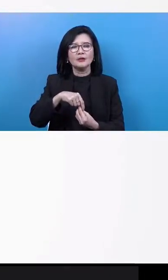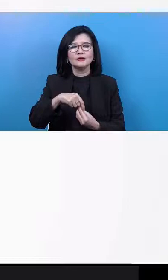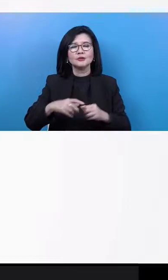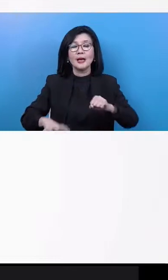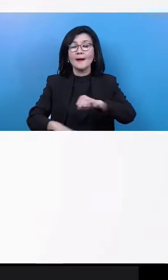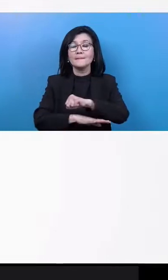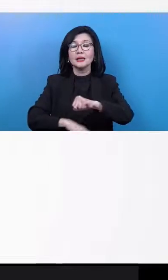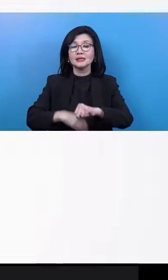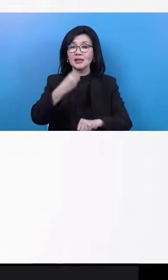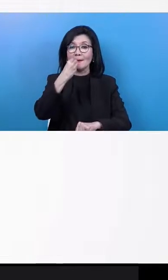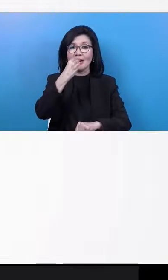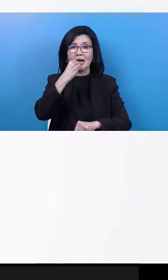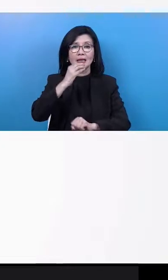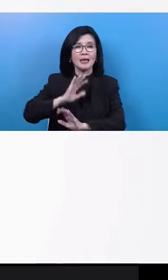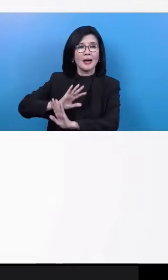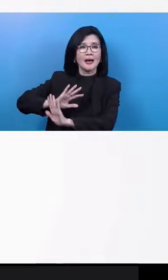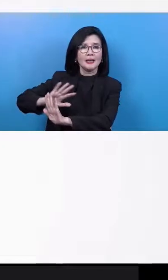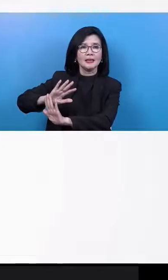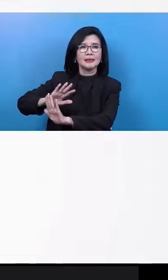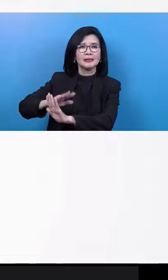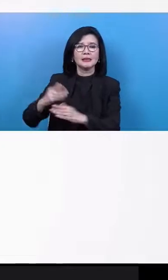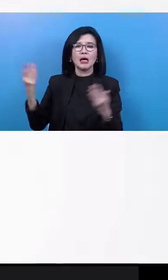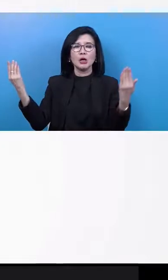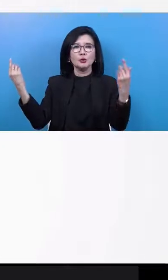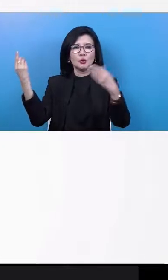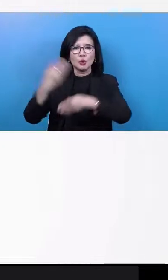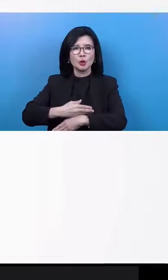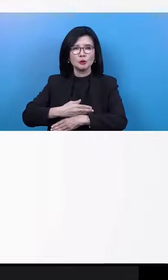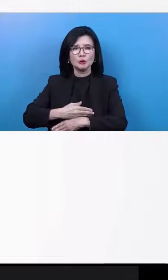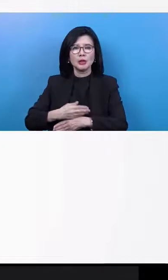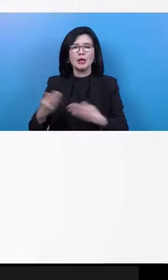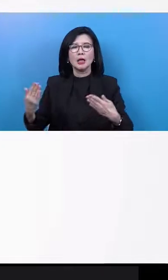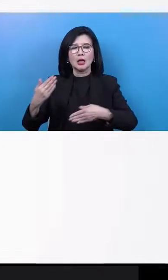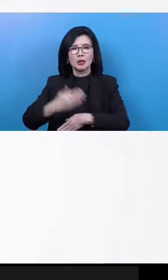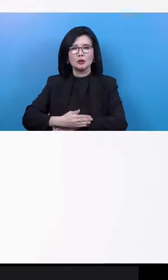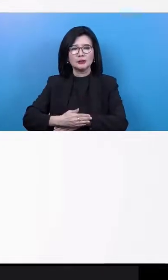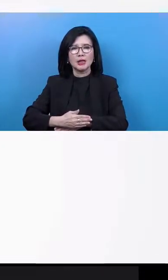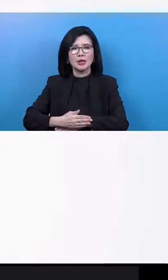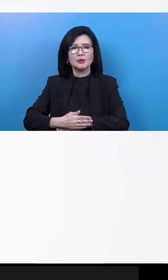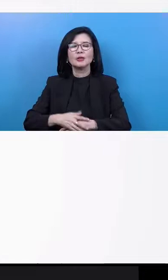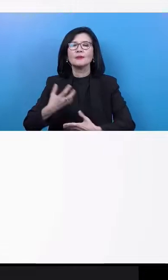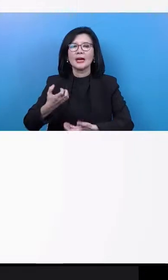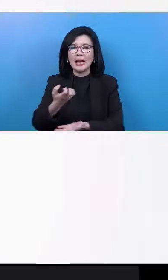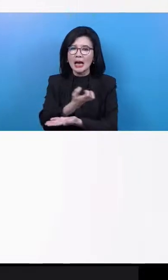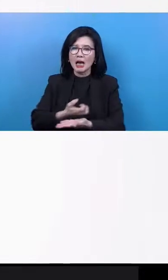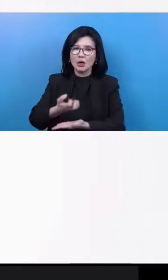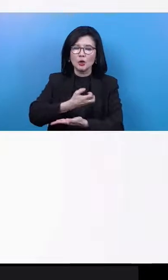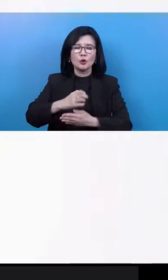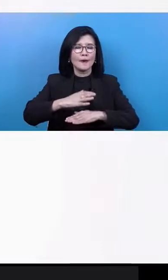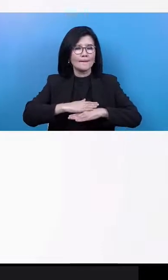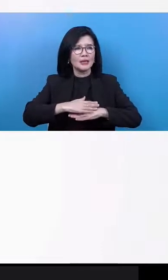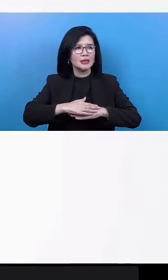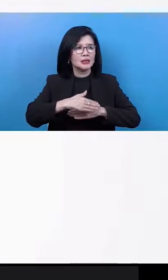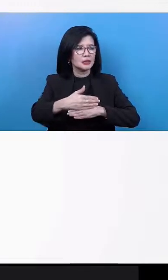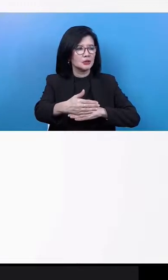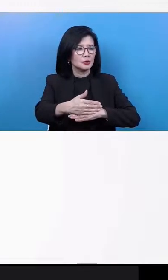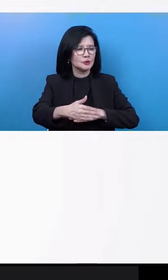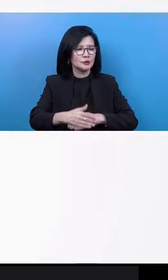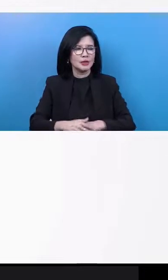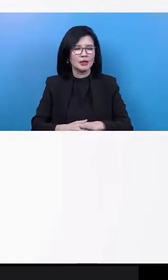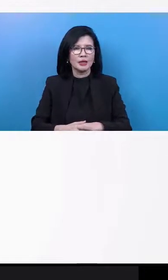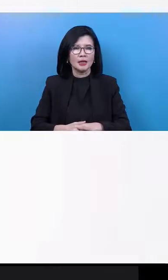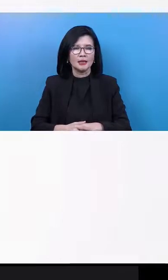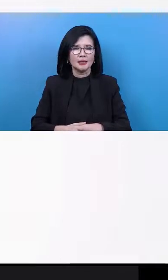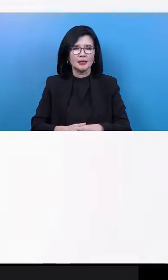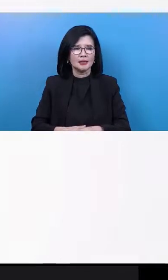activities continue on, and so then lives and livelihoods can actually be recover and be better off. Then, of